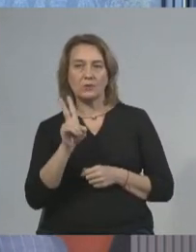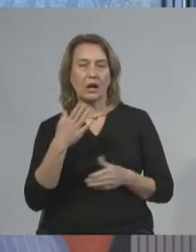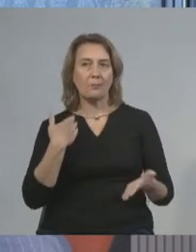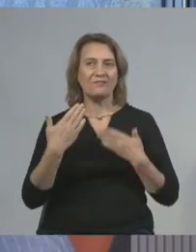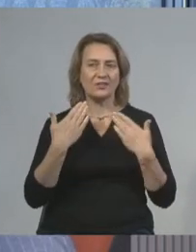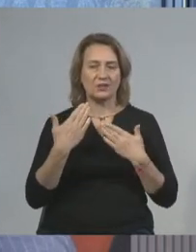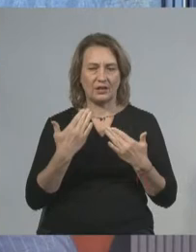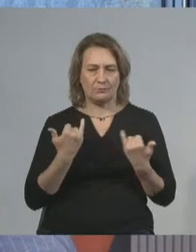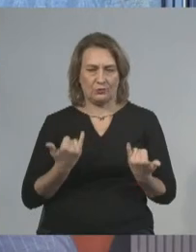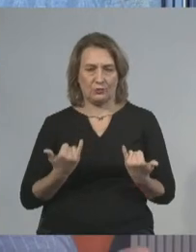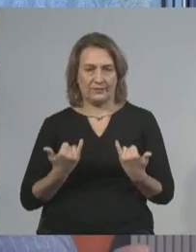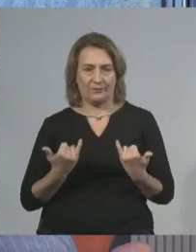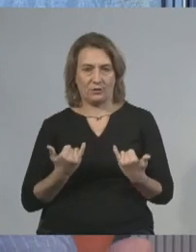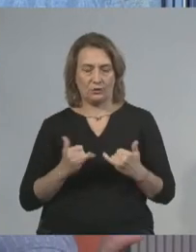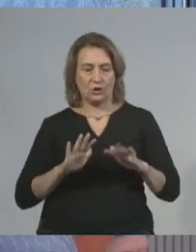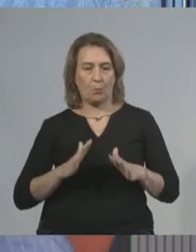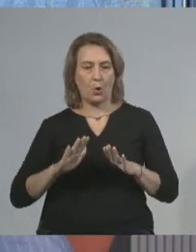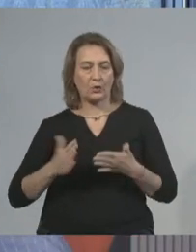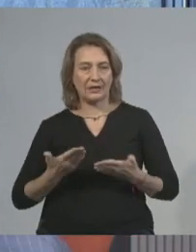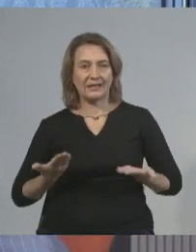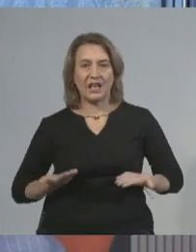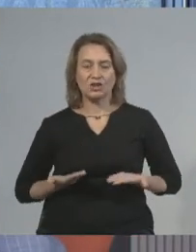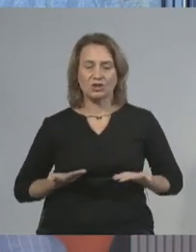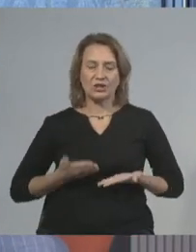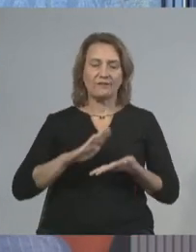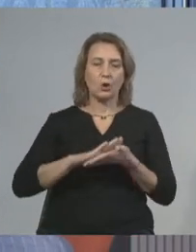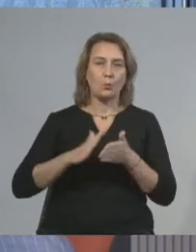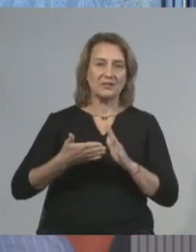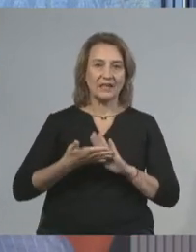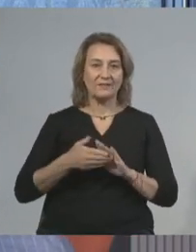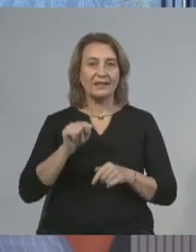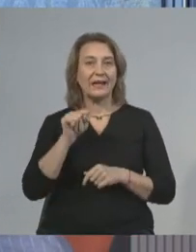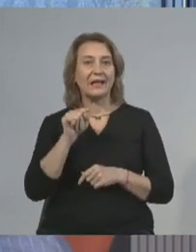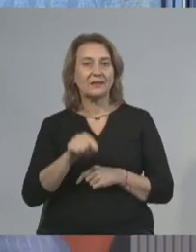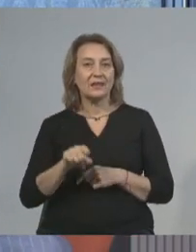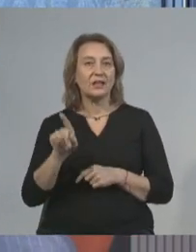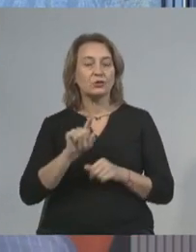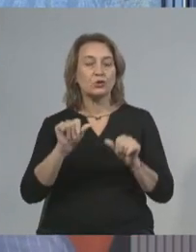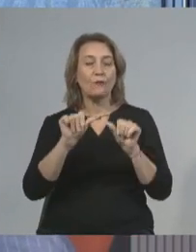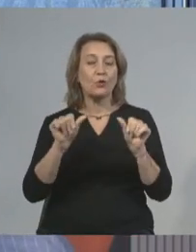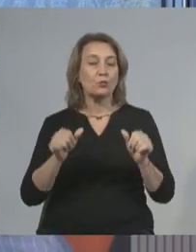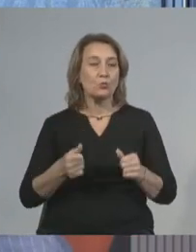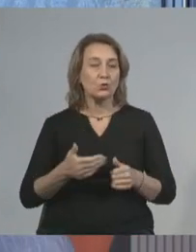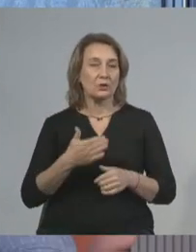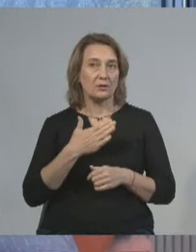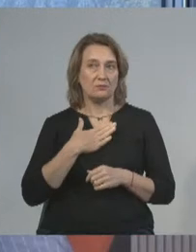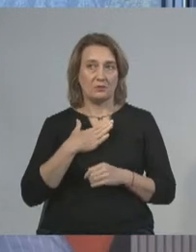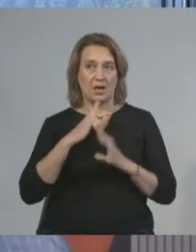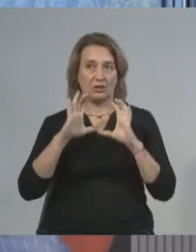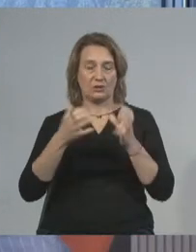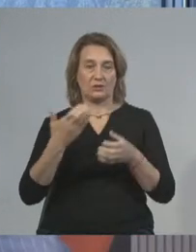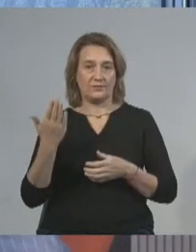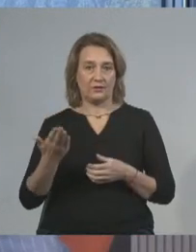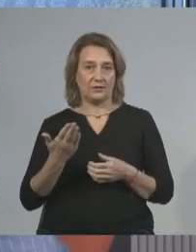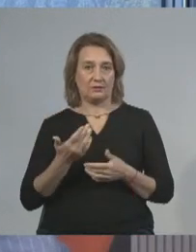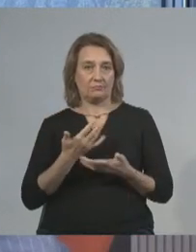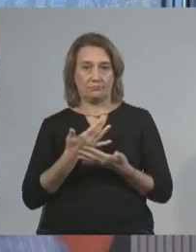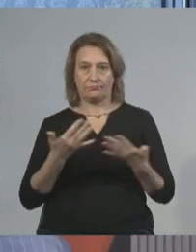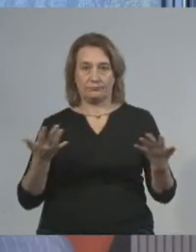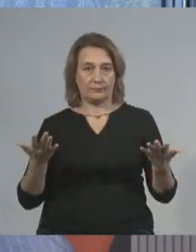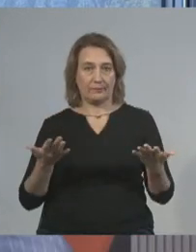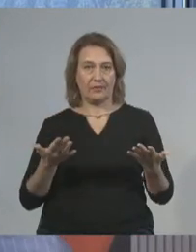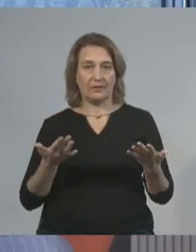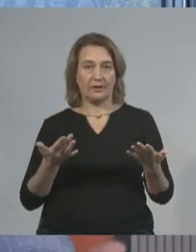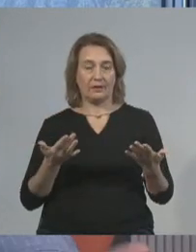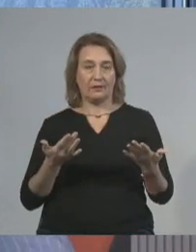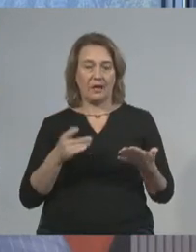enemy how shall we treat some events or conditions in life and this is what forms our outlook in